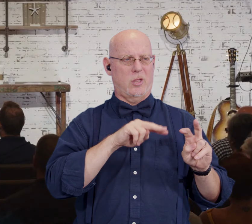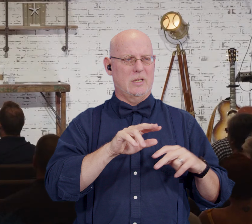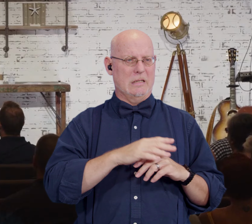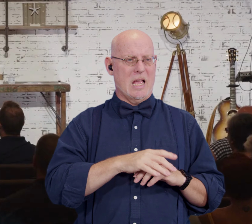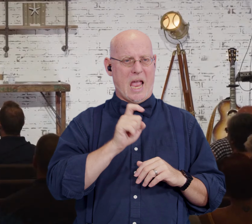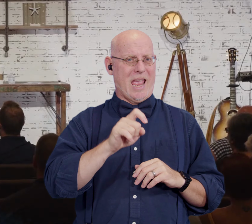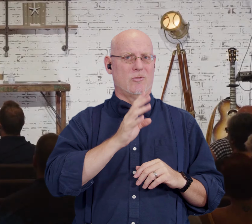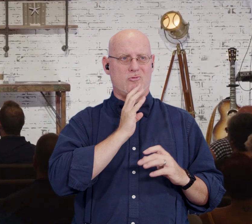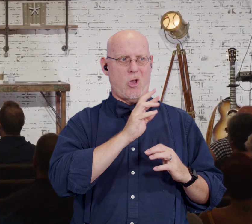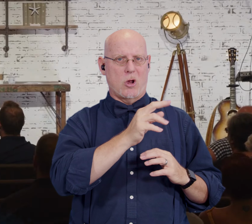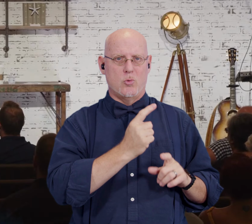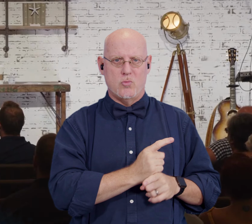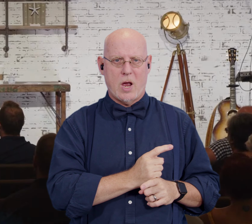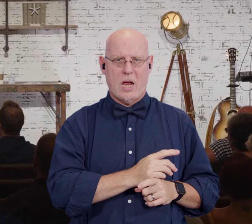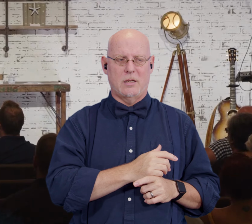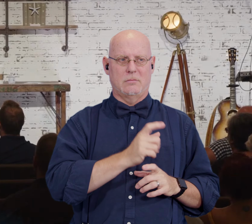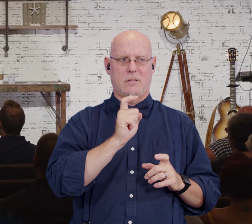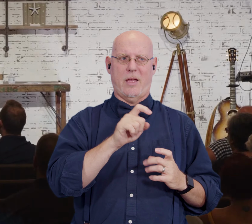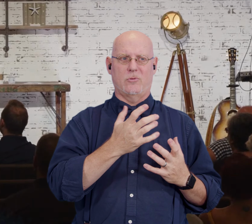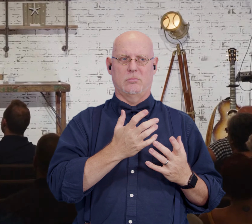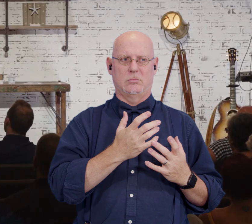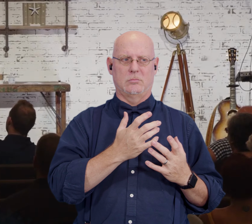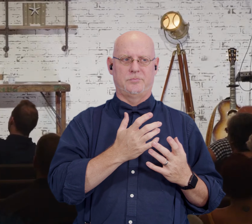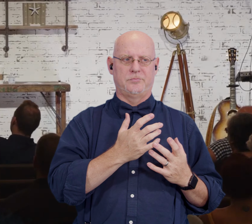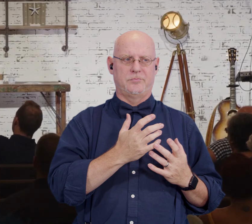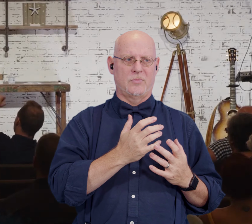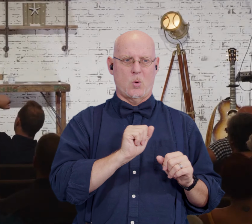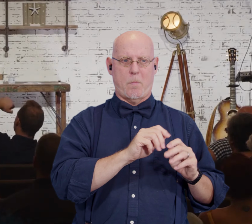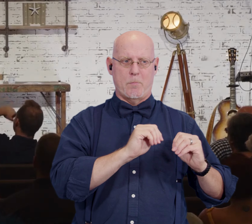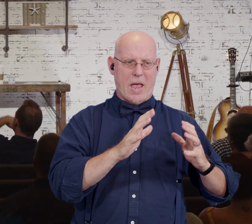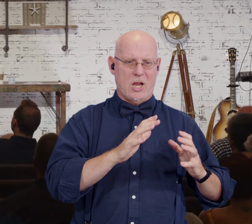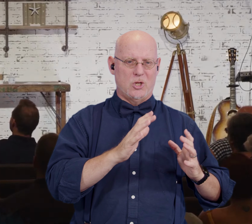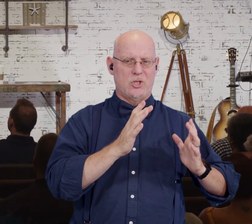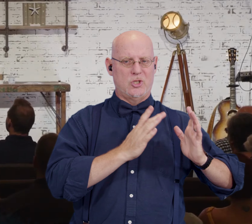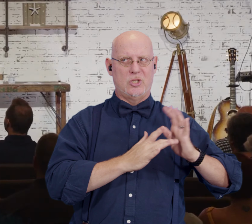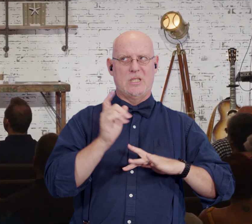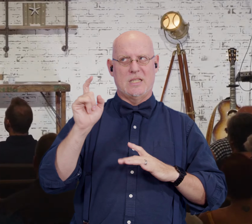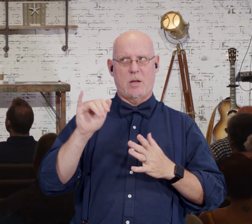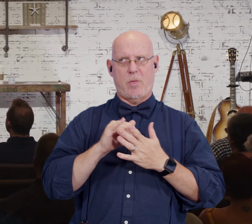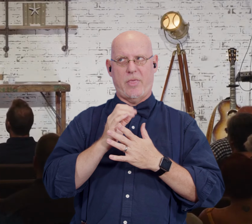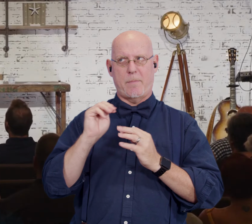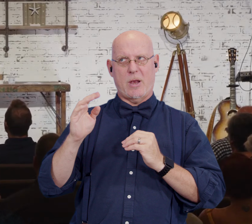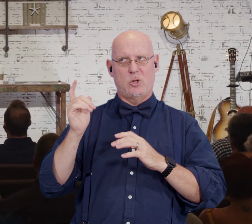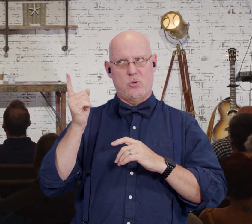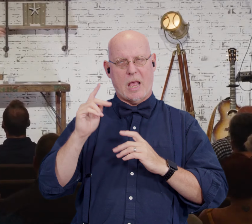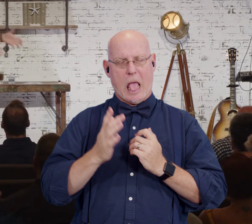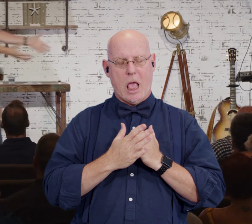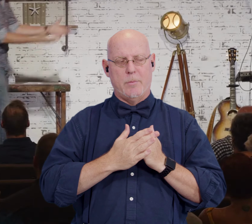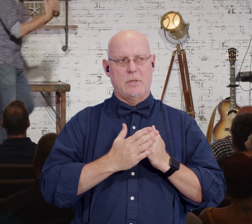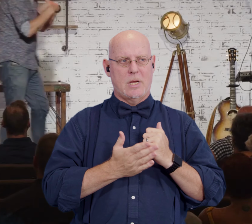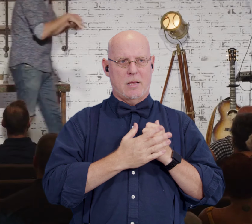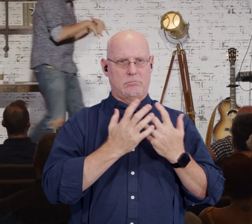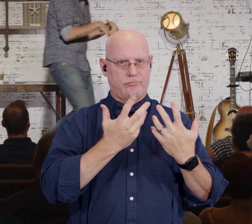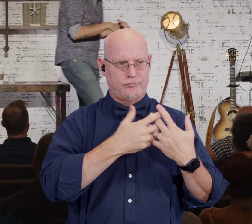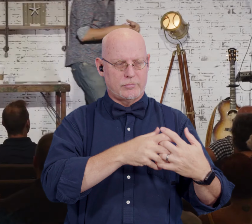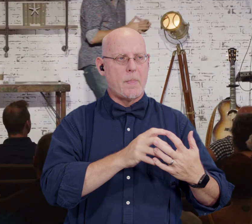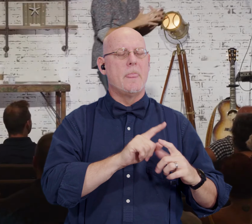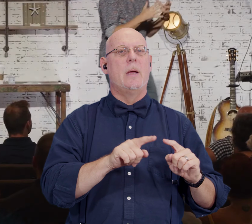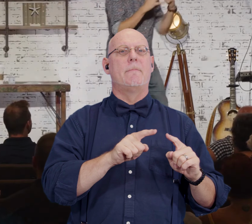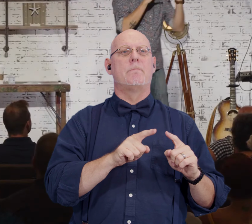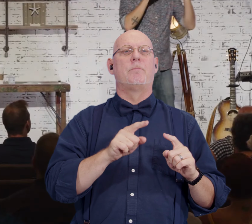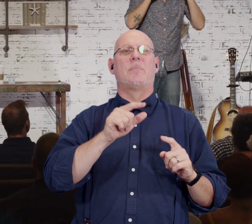like, I know I have to actually talk to her, right? I have to like work some magic, and Jesus, I'm gonna need some of that magic on your part too to make this